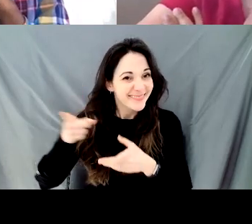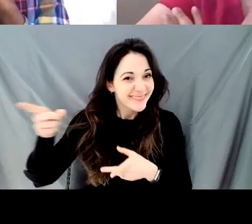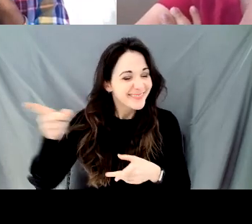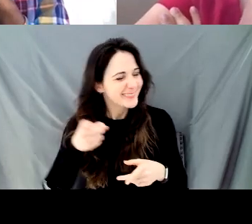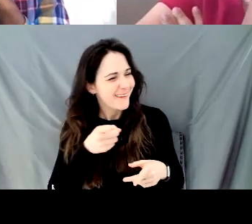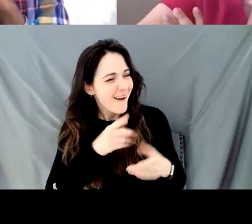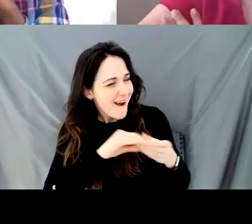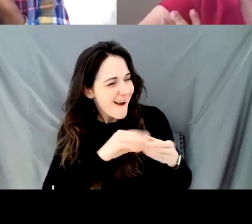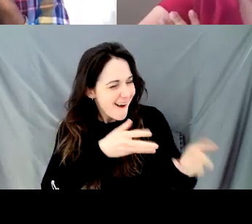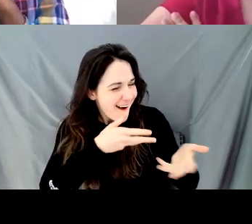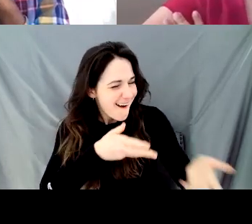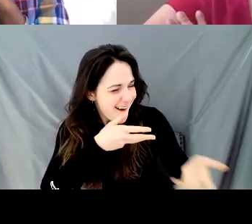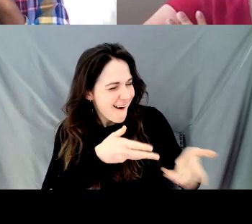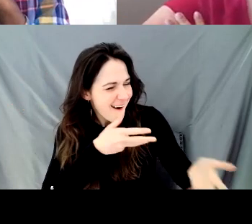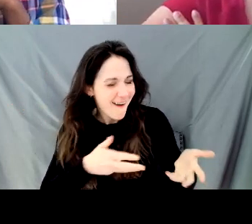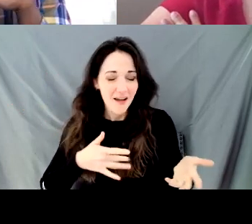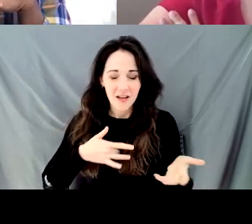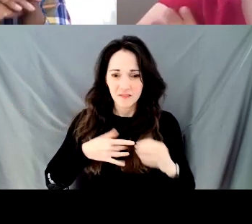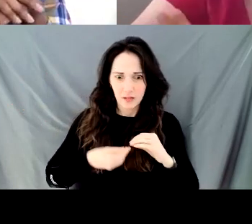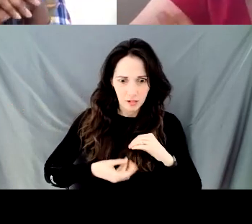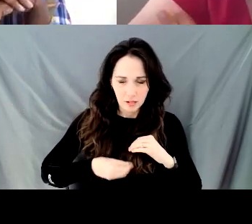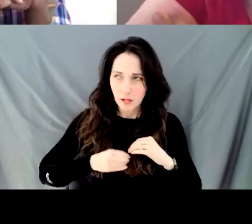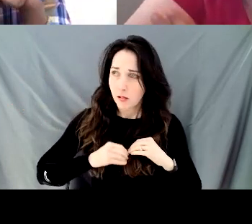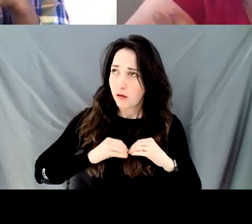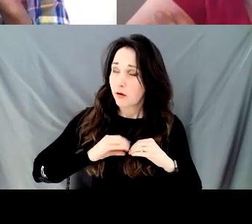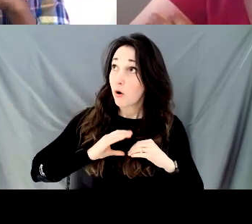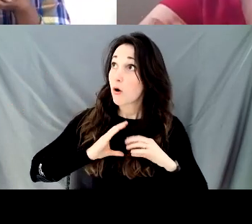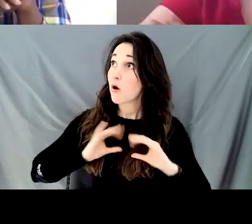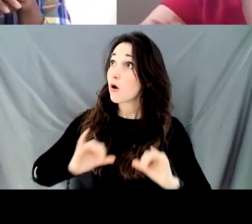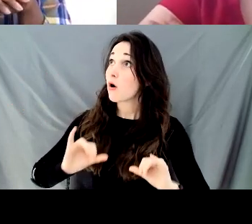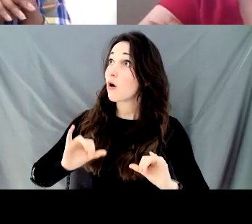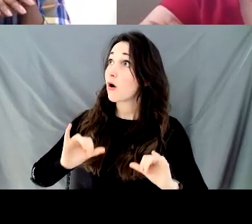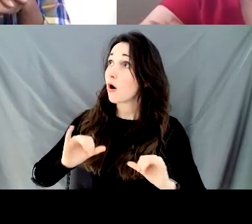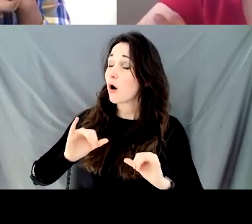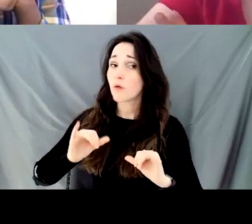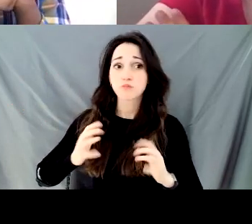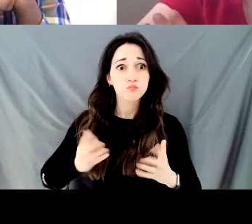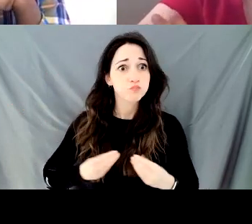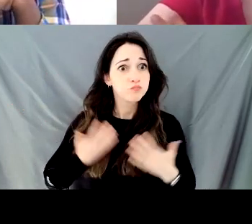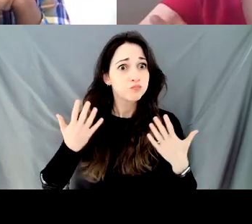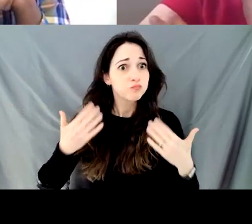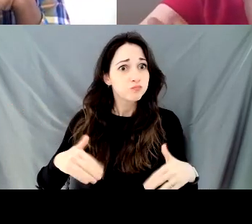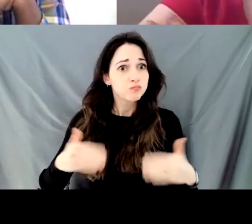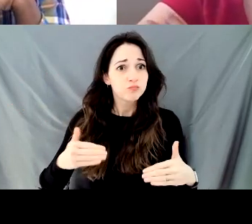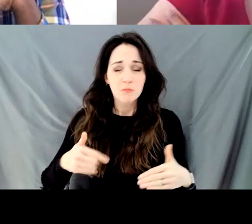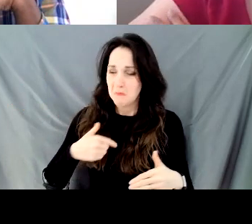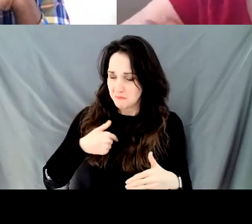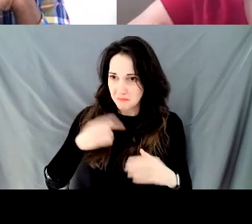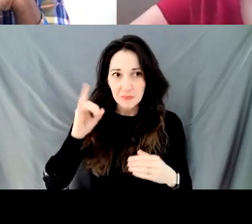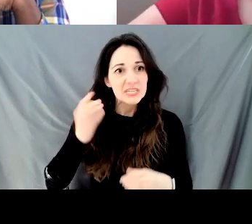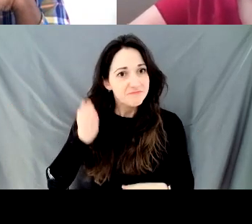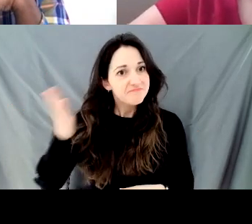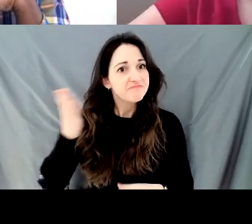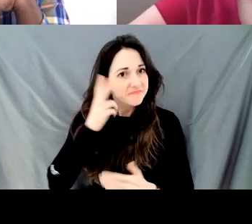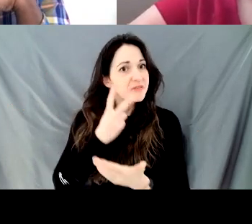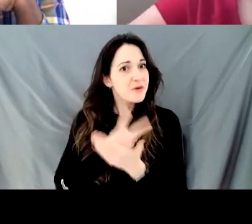felt like I can be brave to try something new. And I threw my name in the hat, and did pretty well, got into the